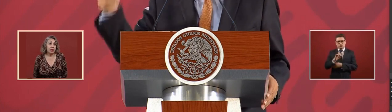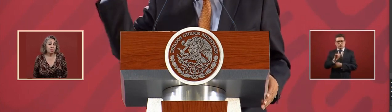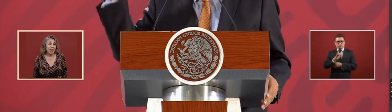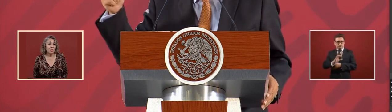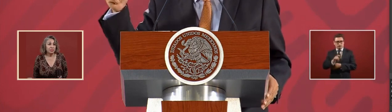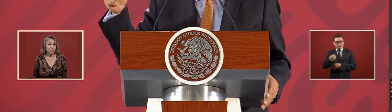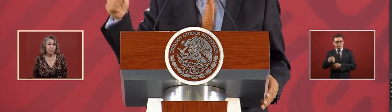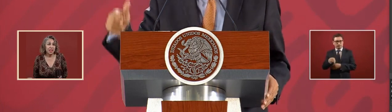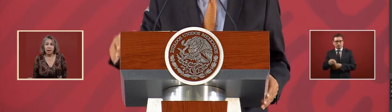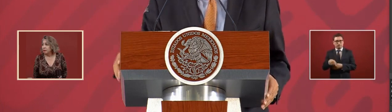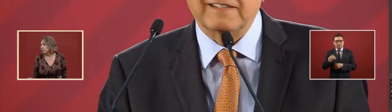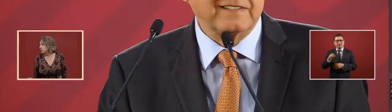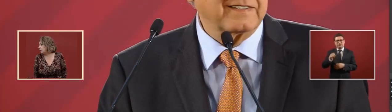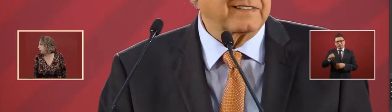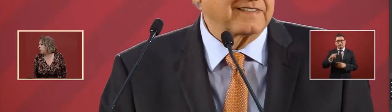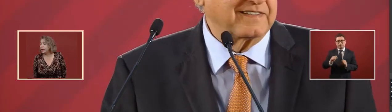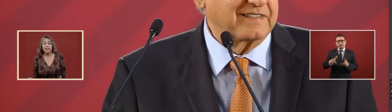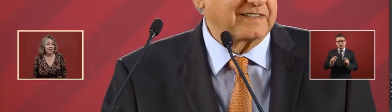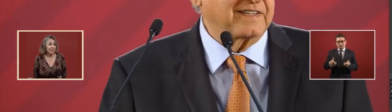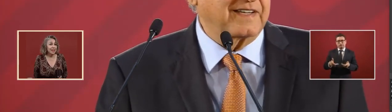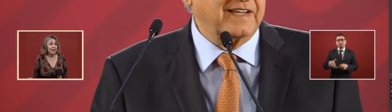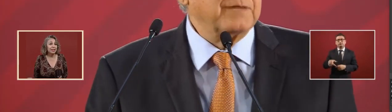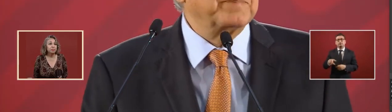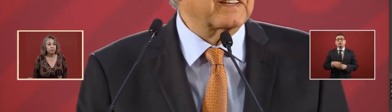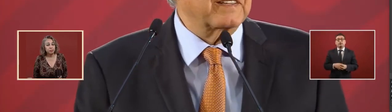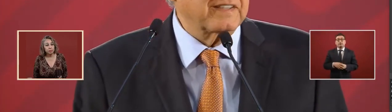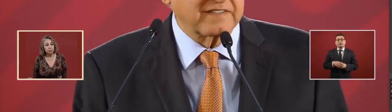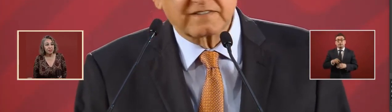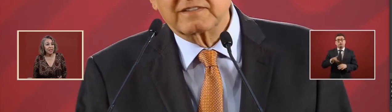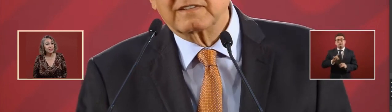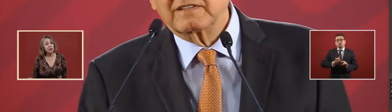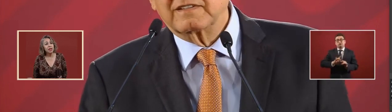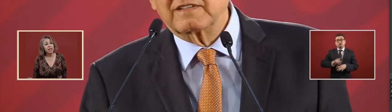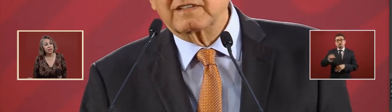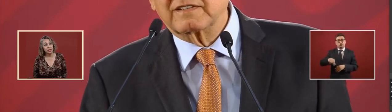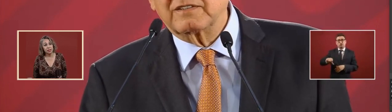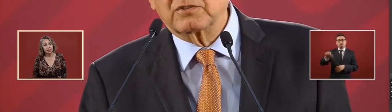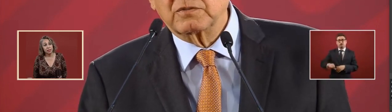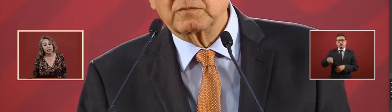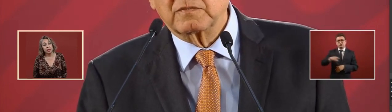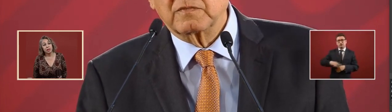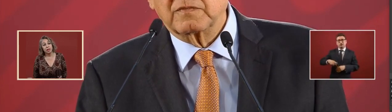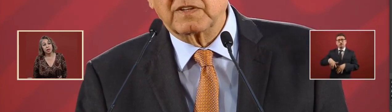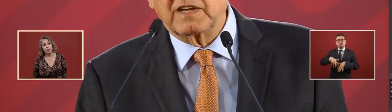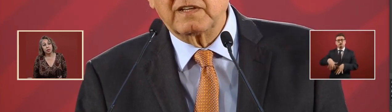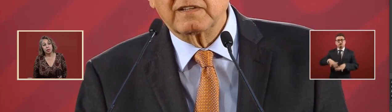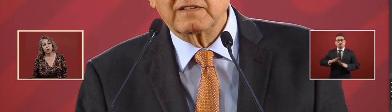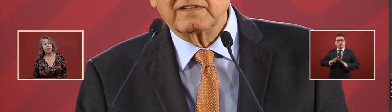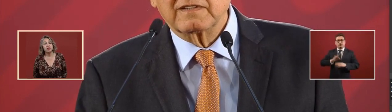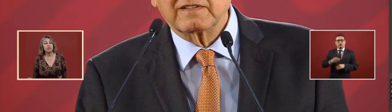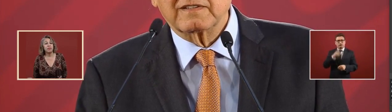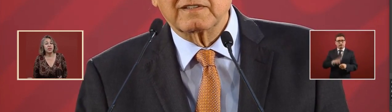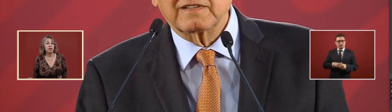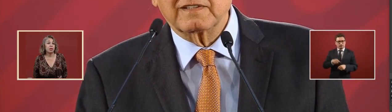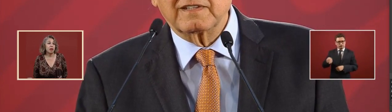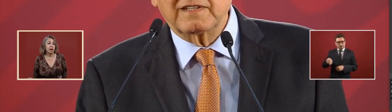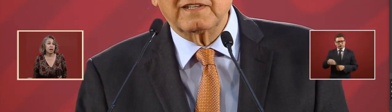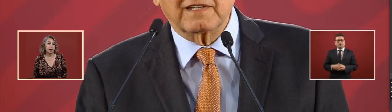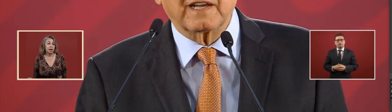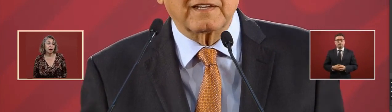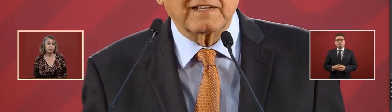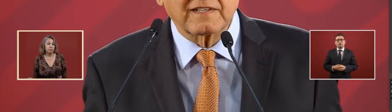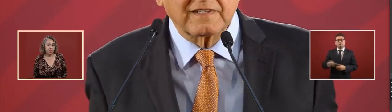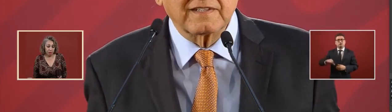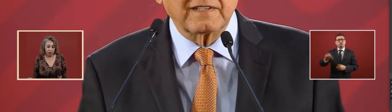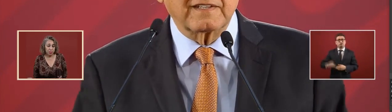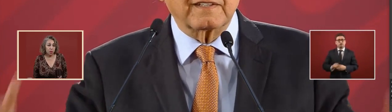that Battle of Sicily, in Tlaxcala, ahí pierde. And there he lost. El ejército the, federal. Or there the federal y